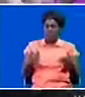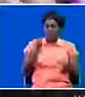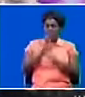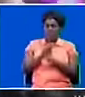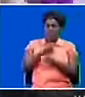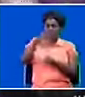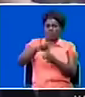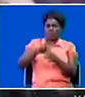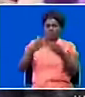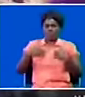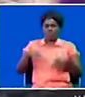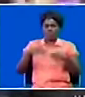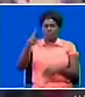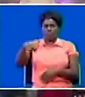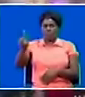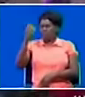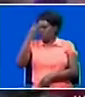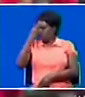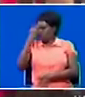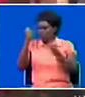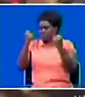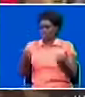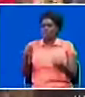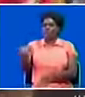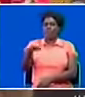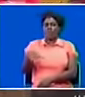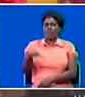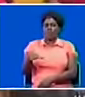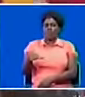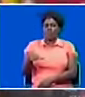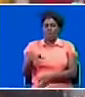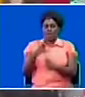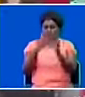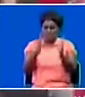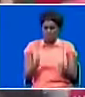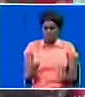those candidates endorsed by Ruto in his stronghold. Noah Otieno, KTN News.